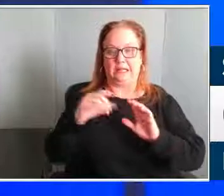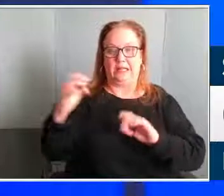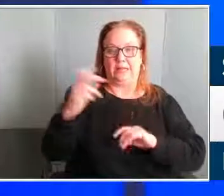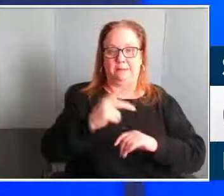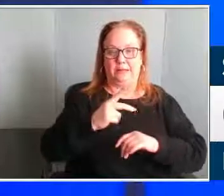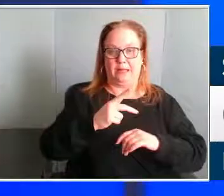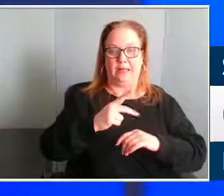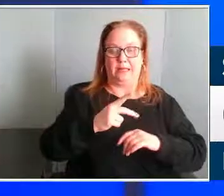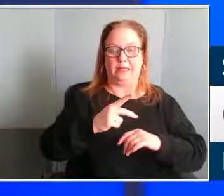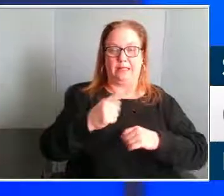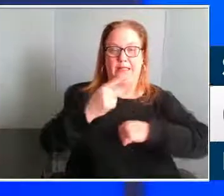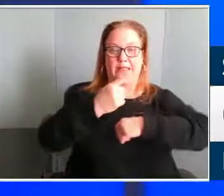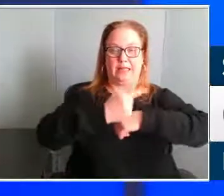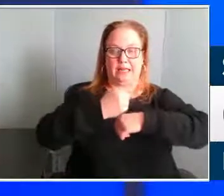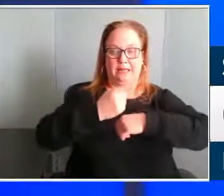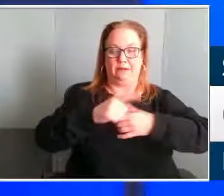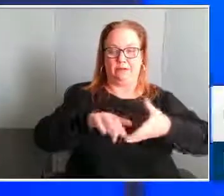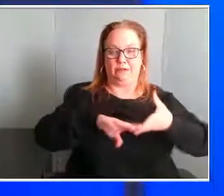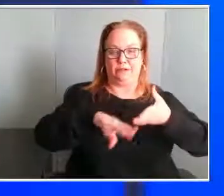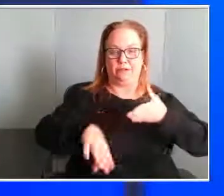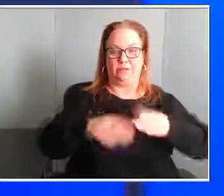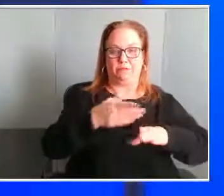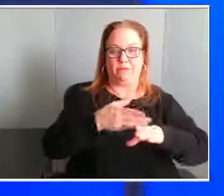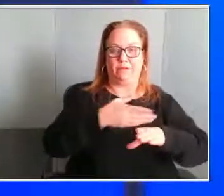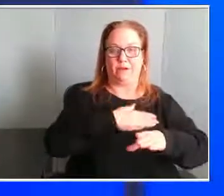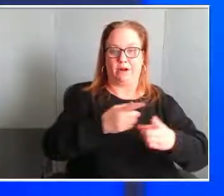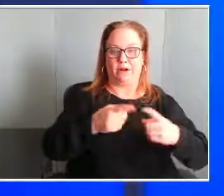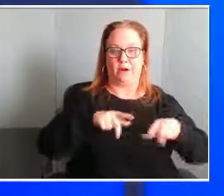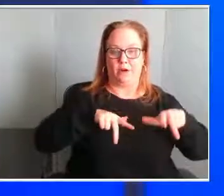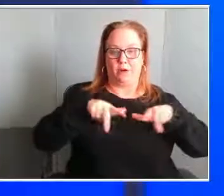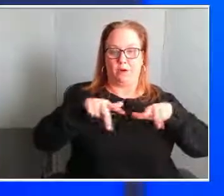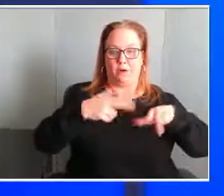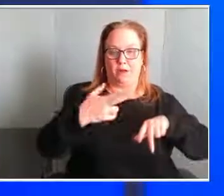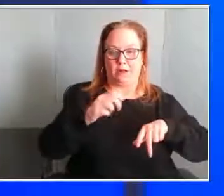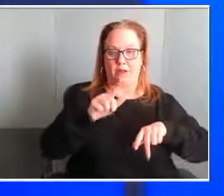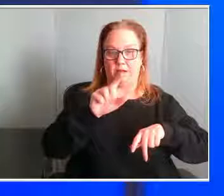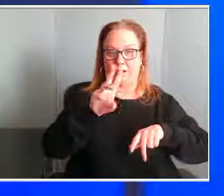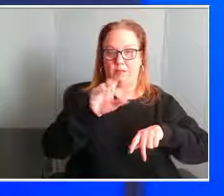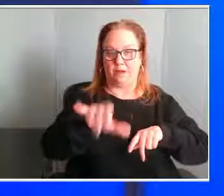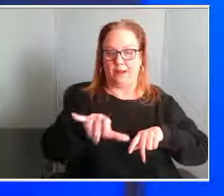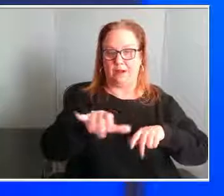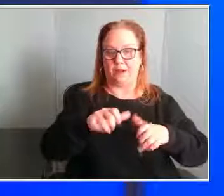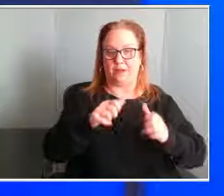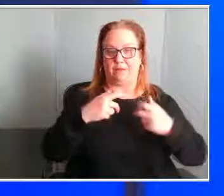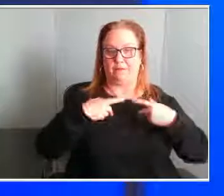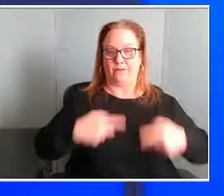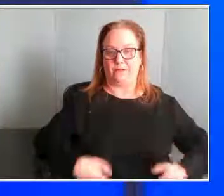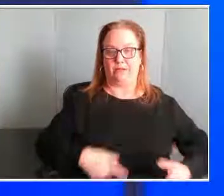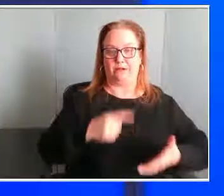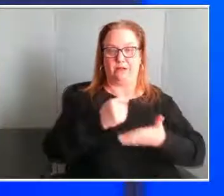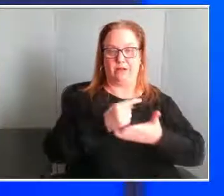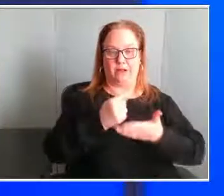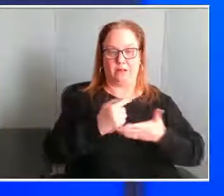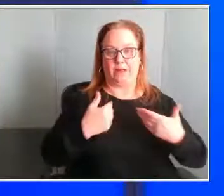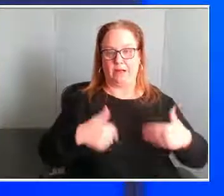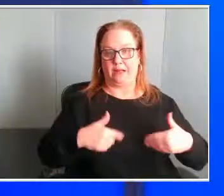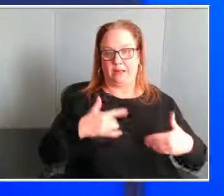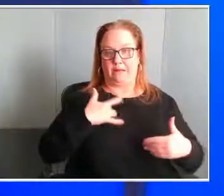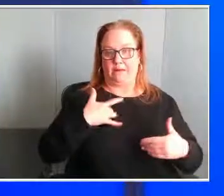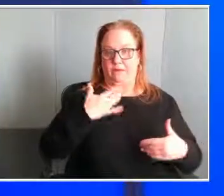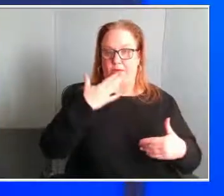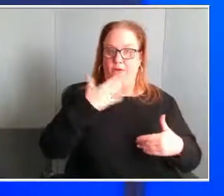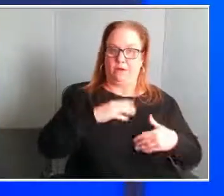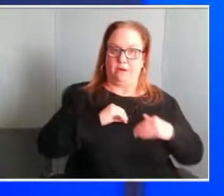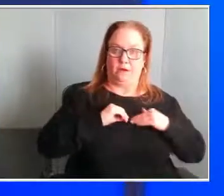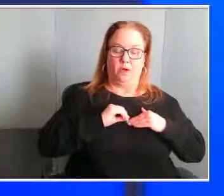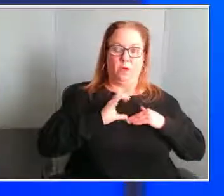was discharged, and I saw him before I was rounding, walking in the hall with with physical therapy, and it felt great to see such